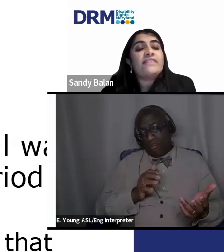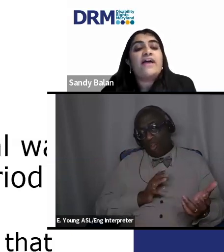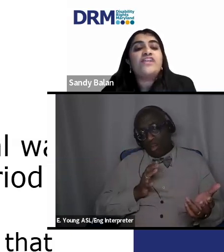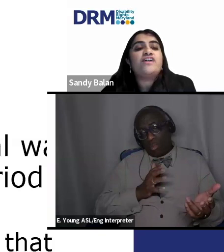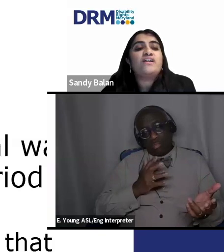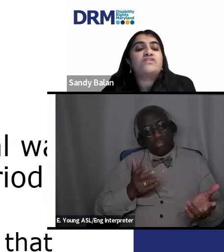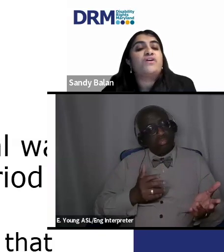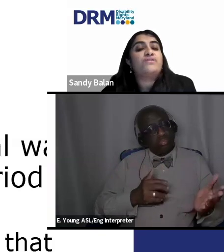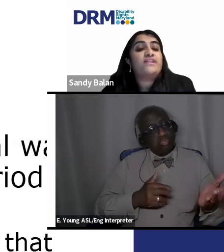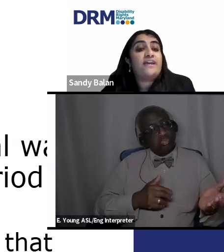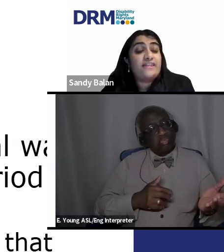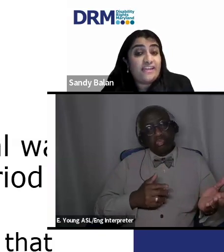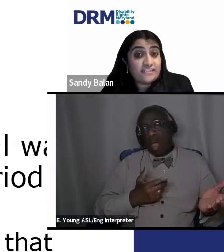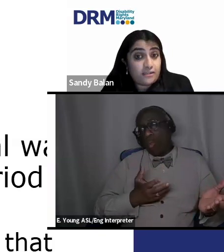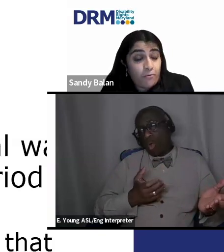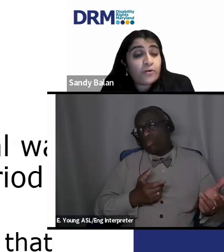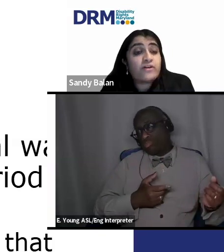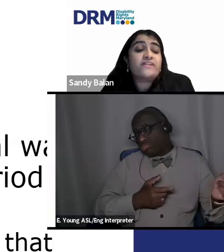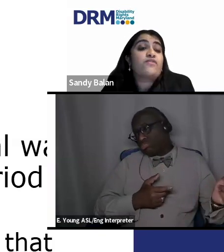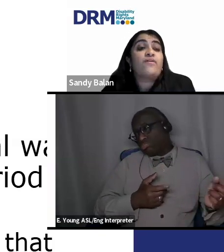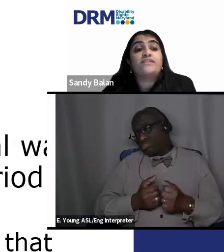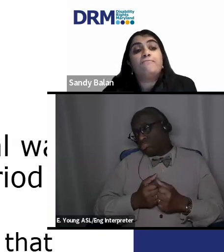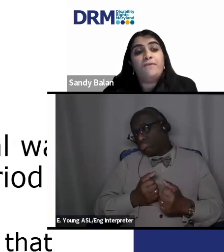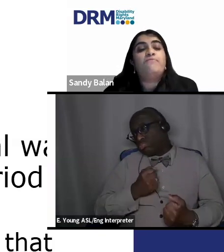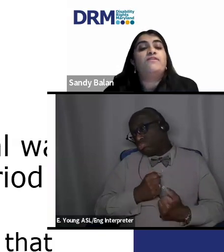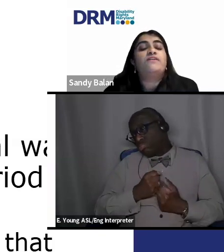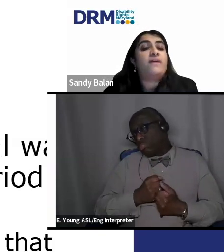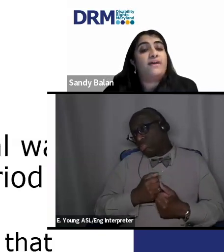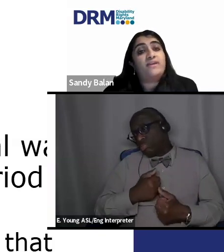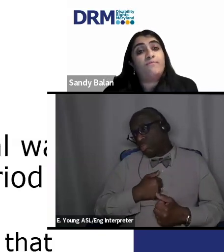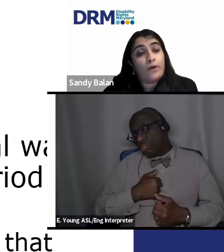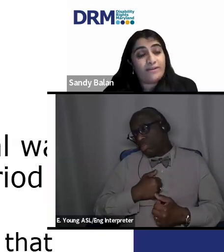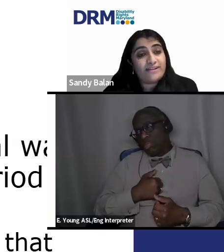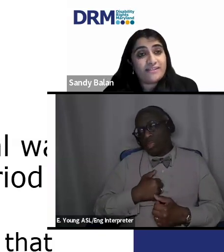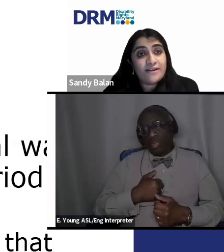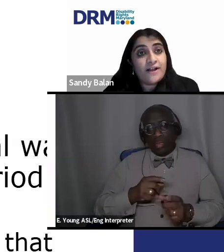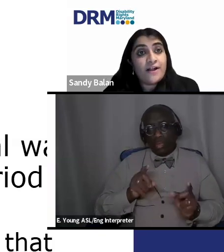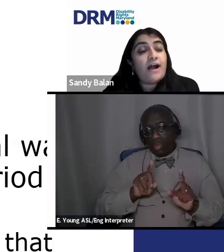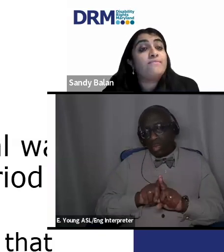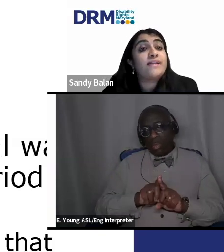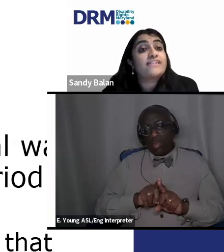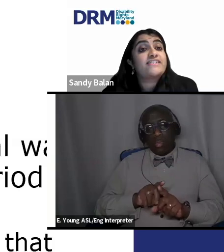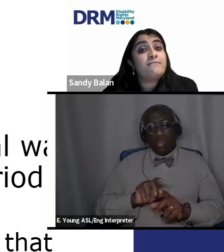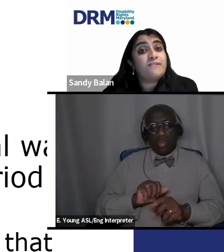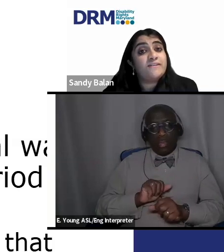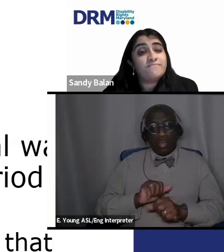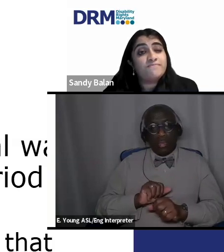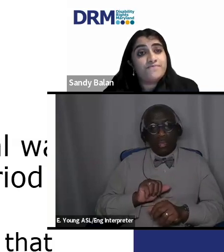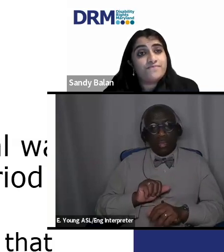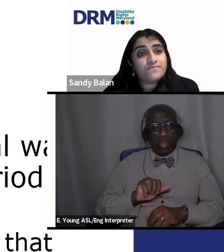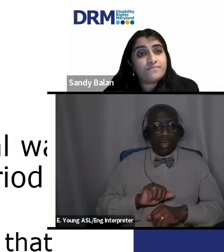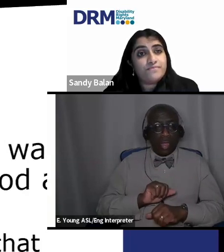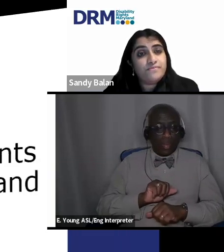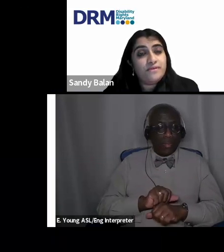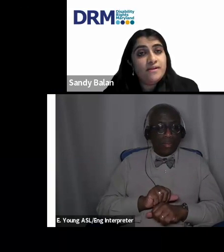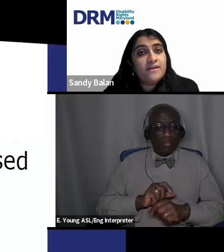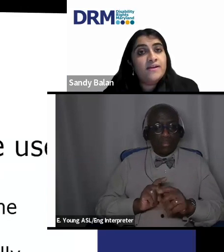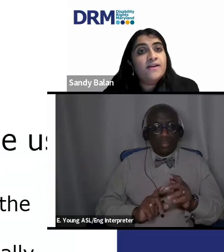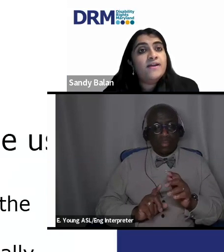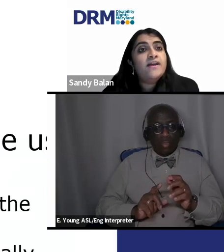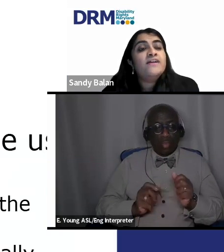agreement and let the doctor know that the supporter is going to be with you at the appointment. Next slide, please.